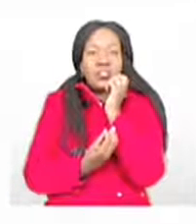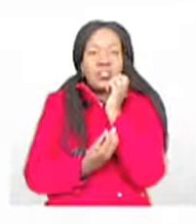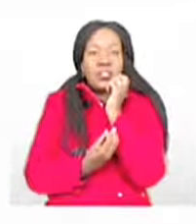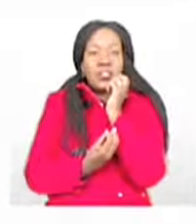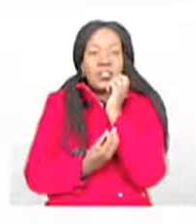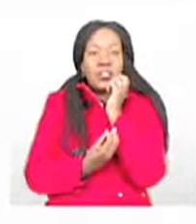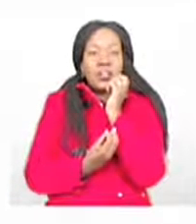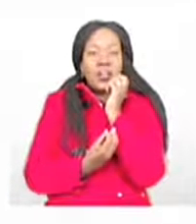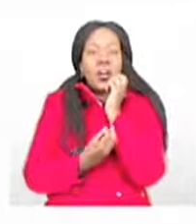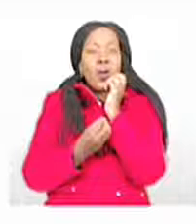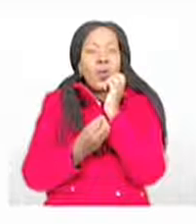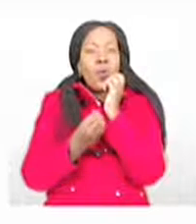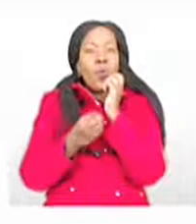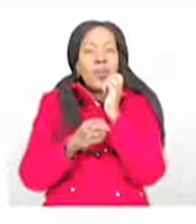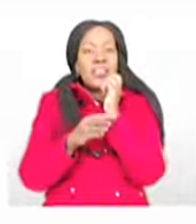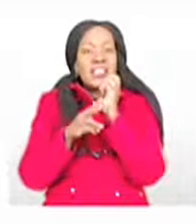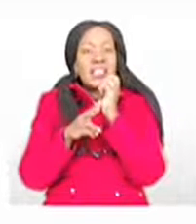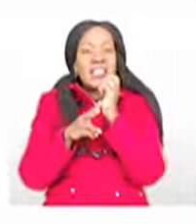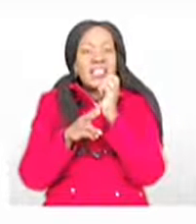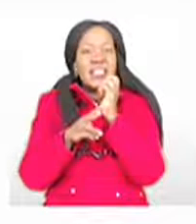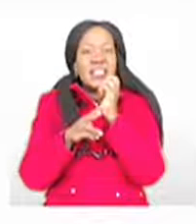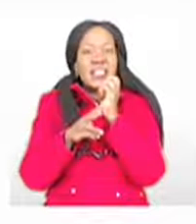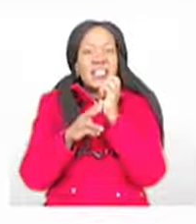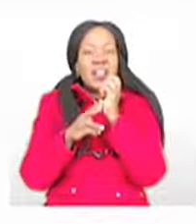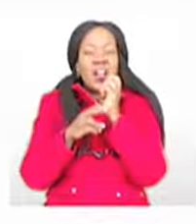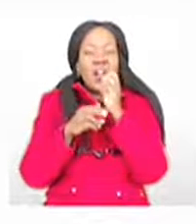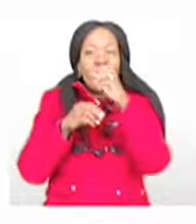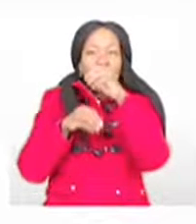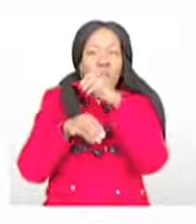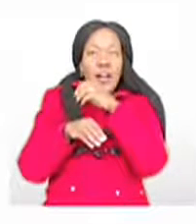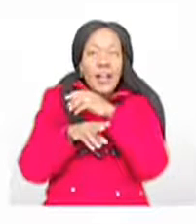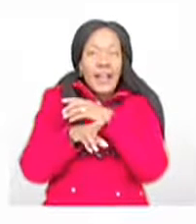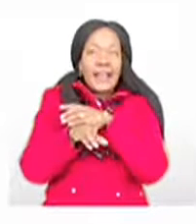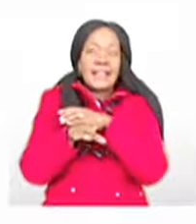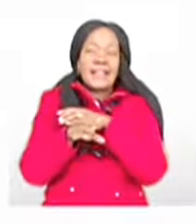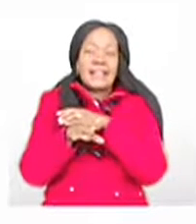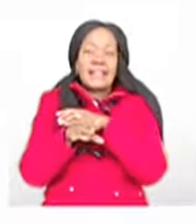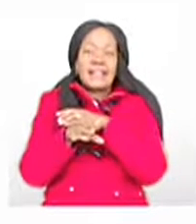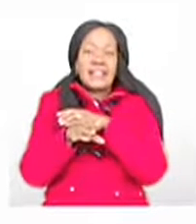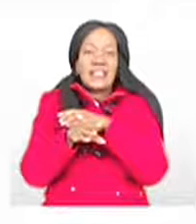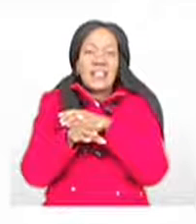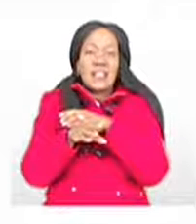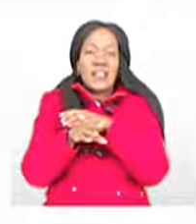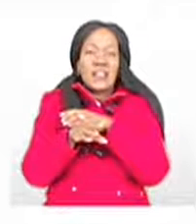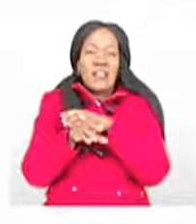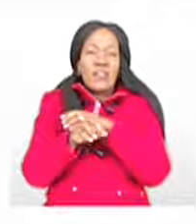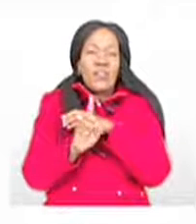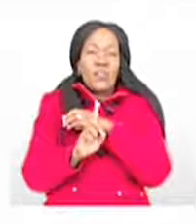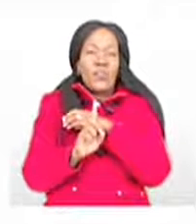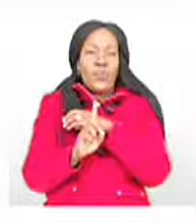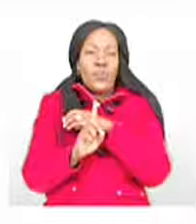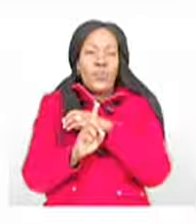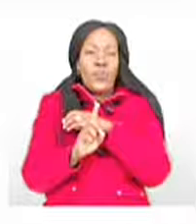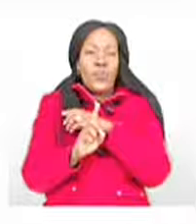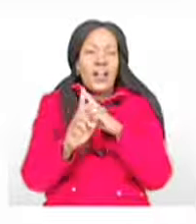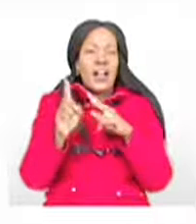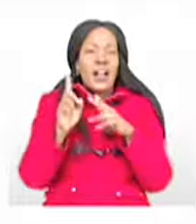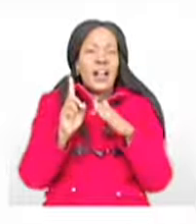Once it gets in, let's see what happens on the next picture just